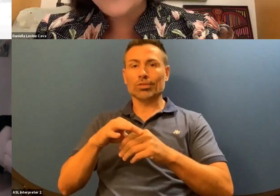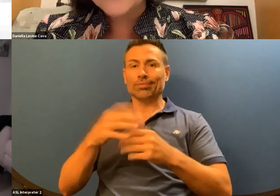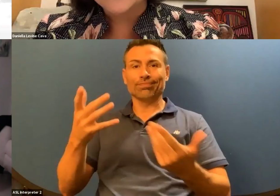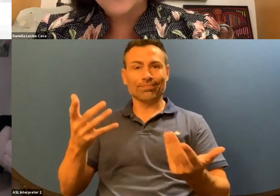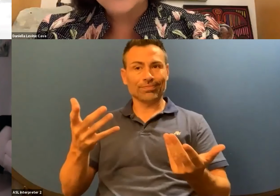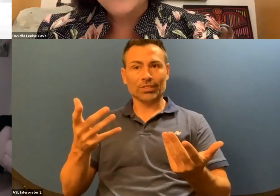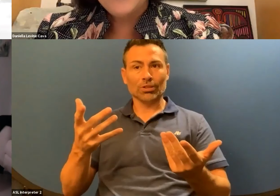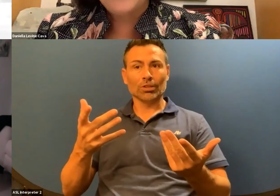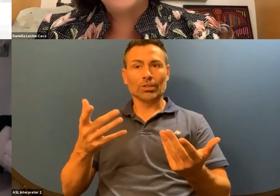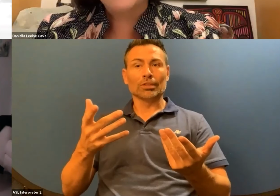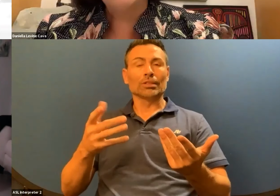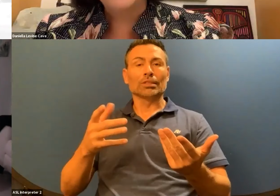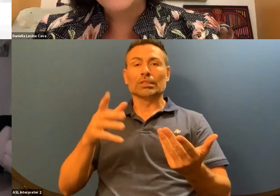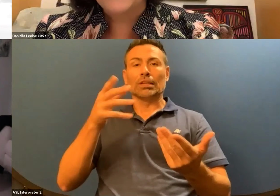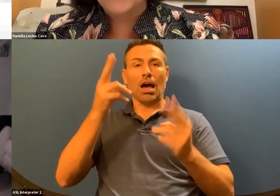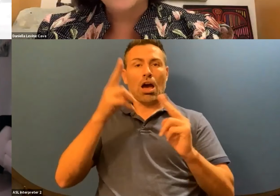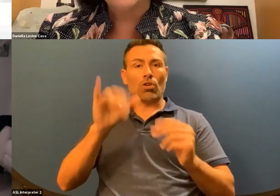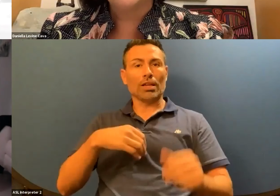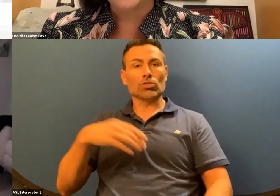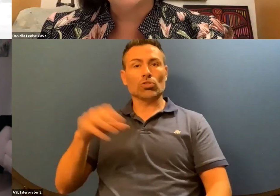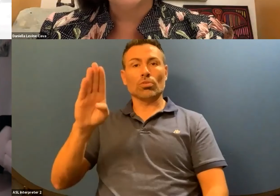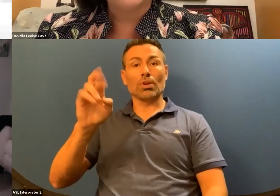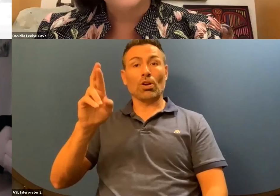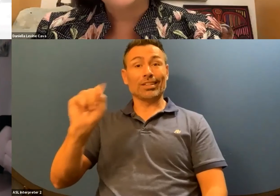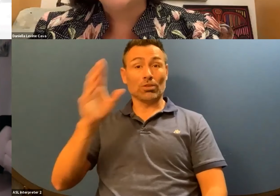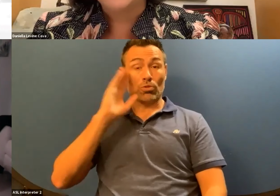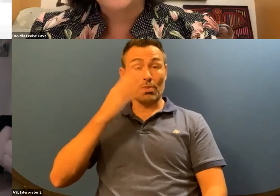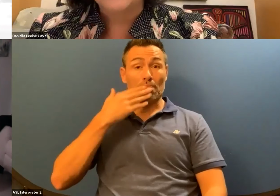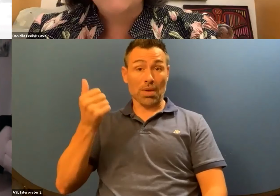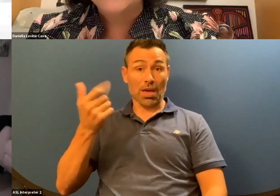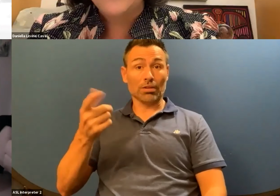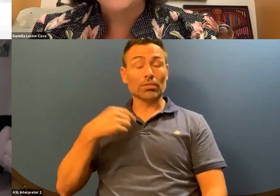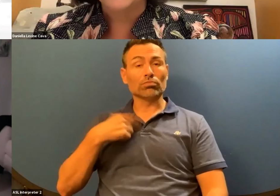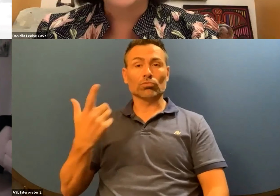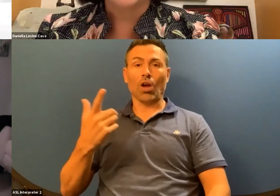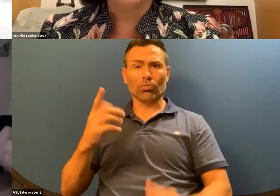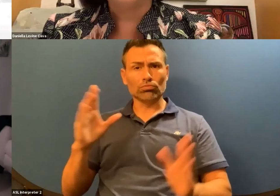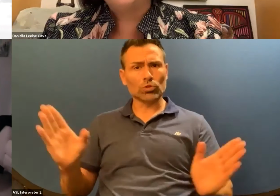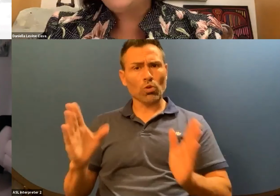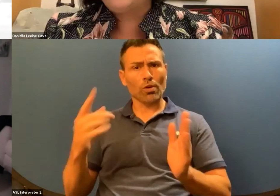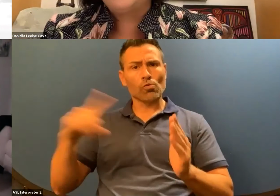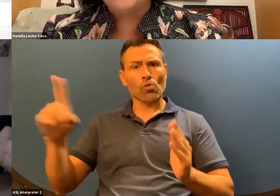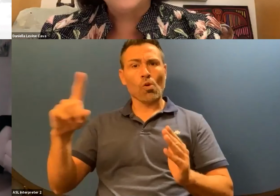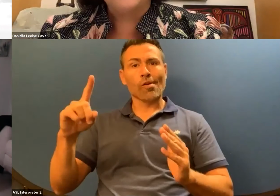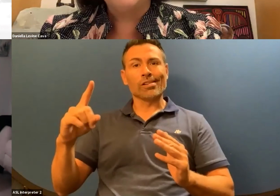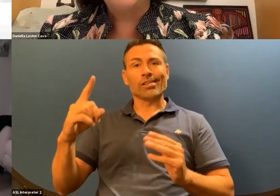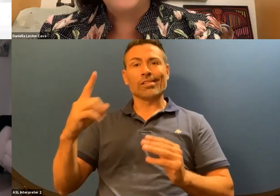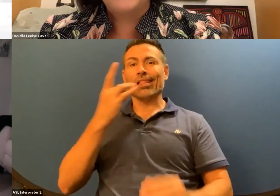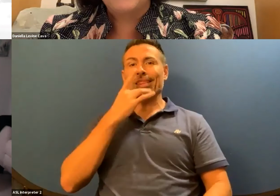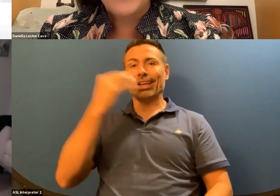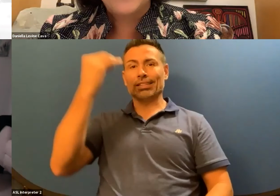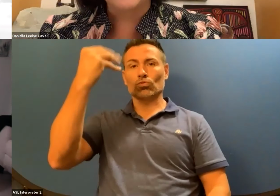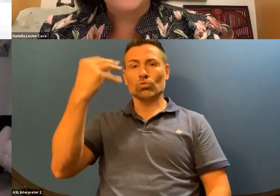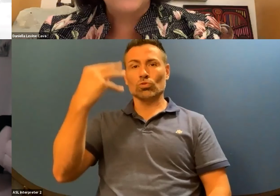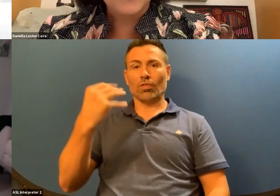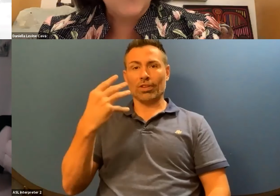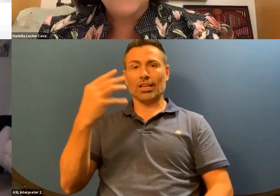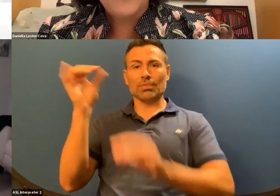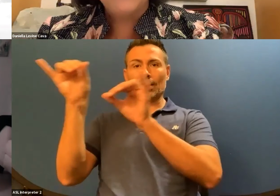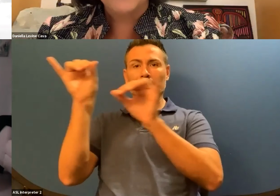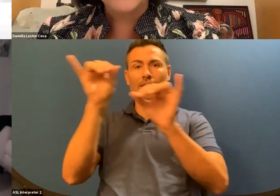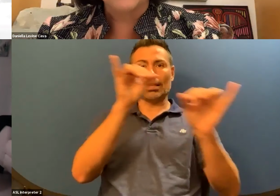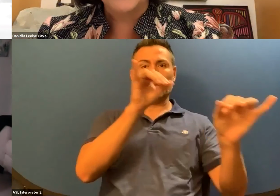a better solution. And I've pushed forward for the synchronized traffic lights, which I think, you know, we had to really